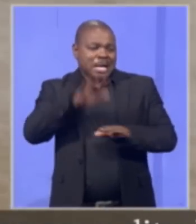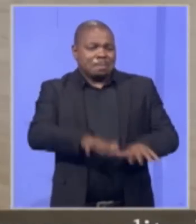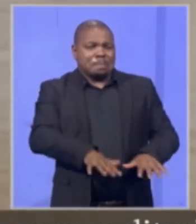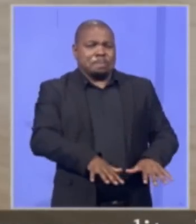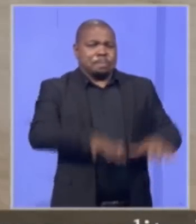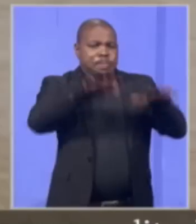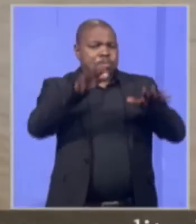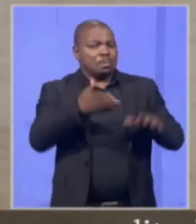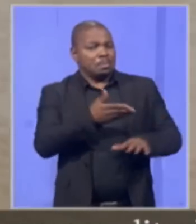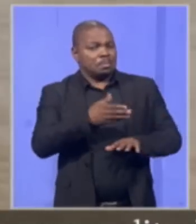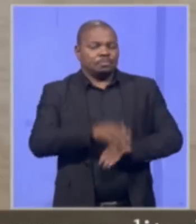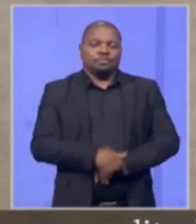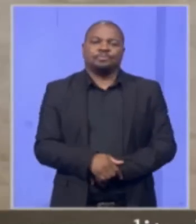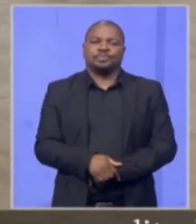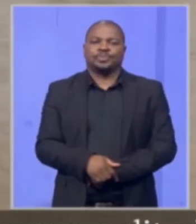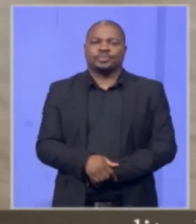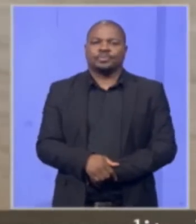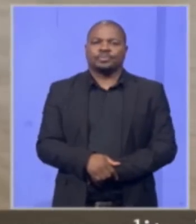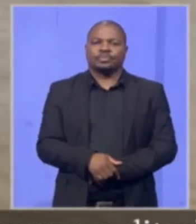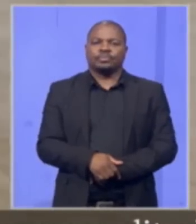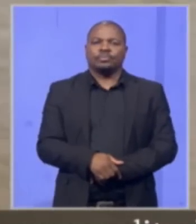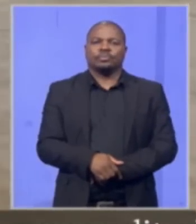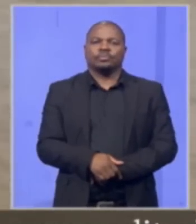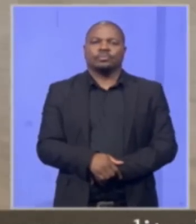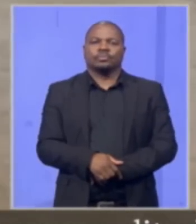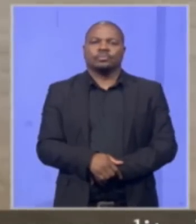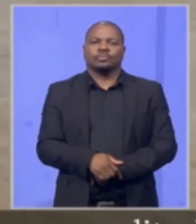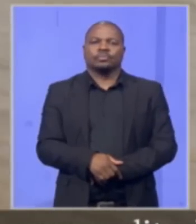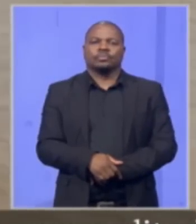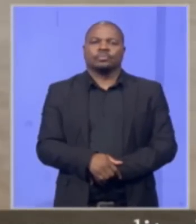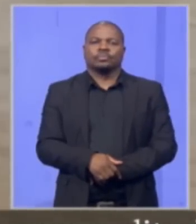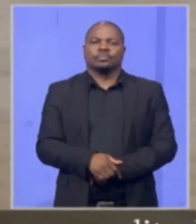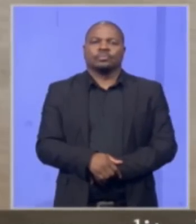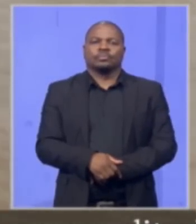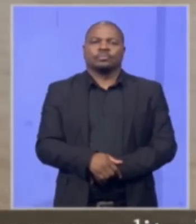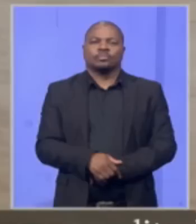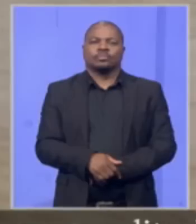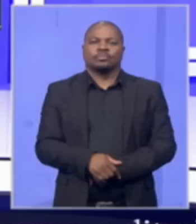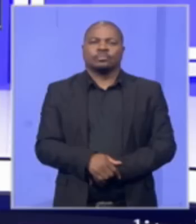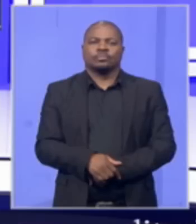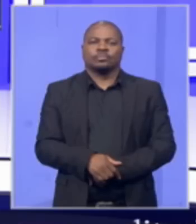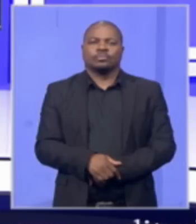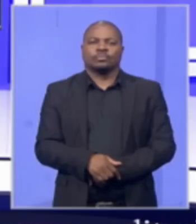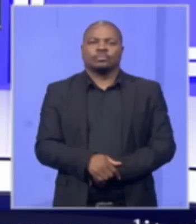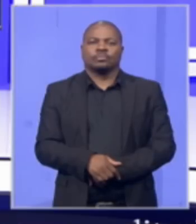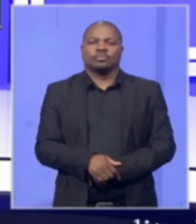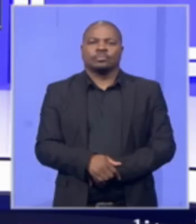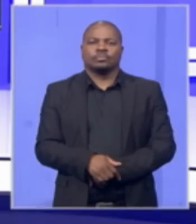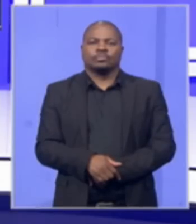merwalela eo. Molemone motho wa SABC News, Ditaba.